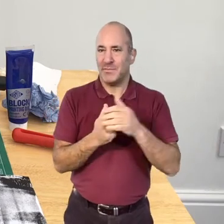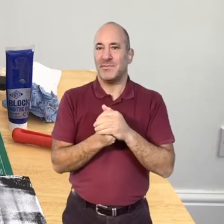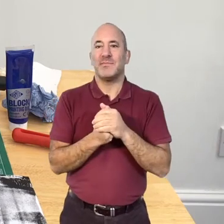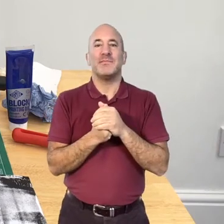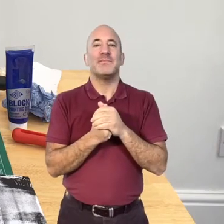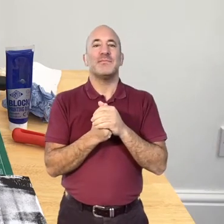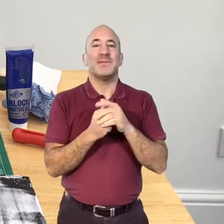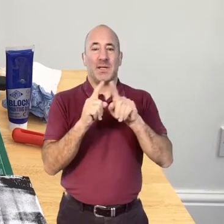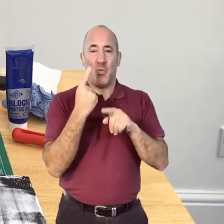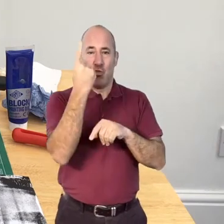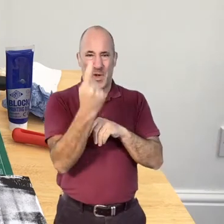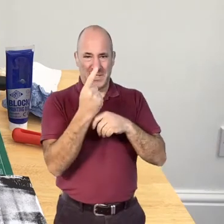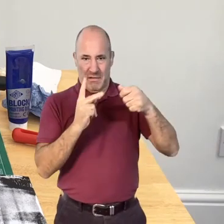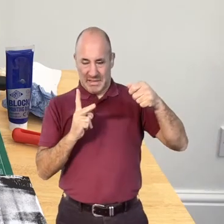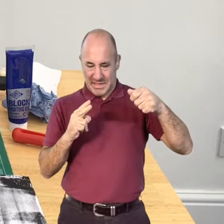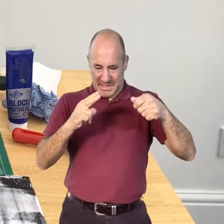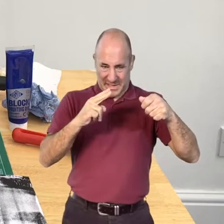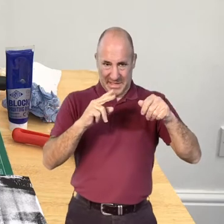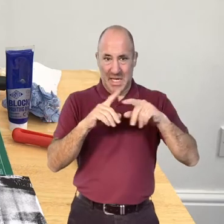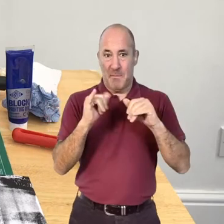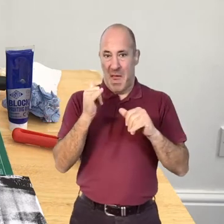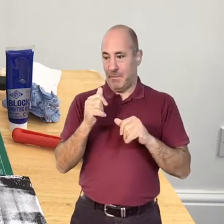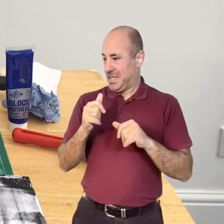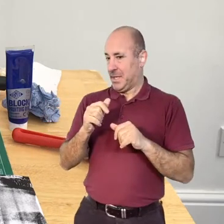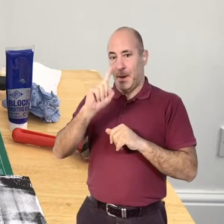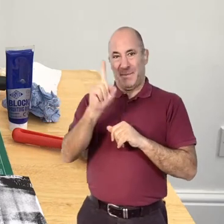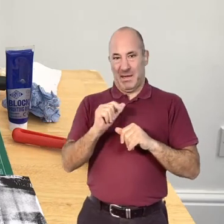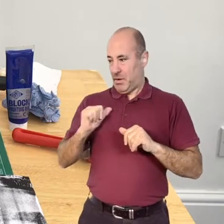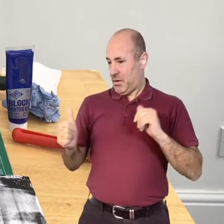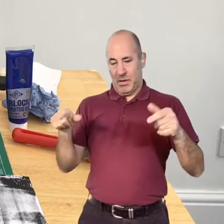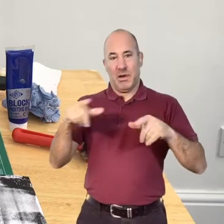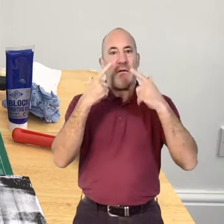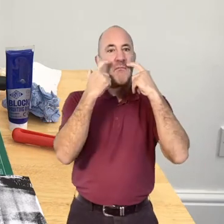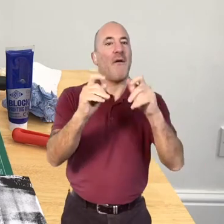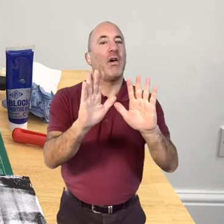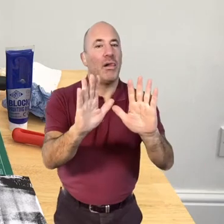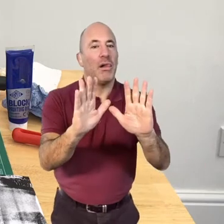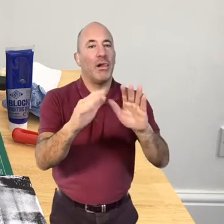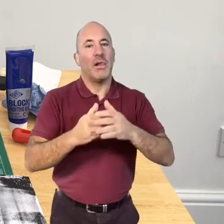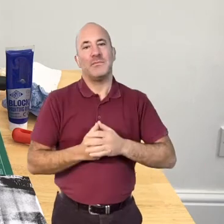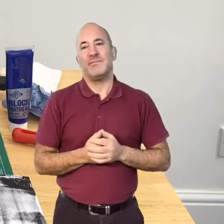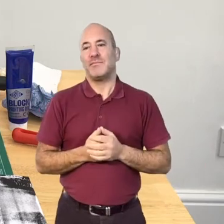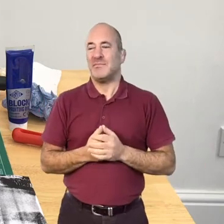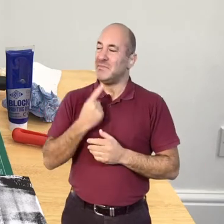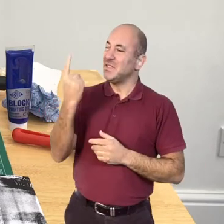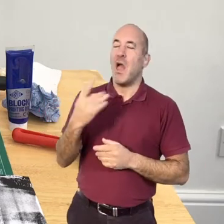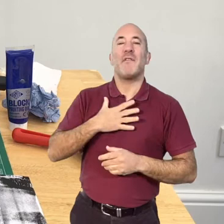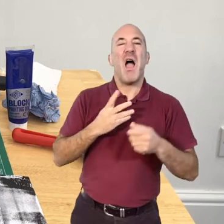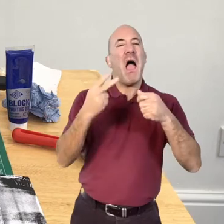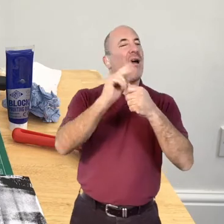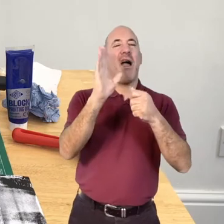of sharp items. Be careful with yourself and other people around you. But I often just like to